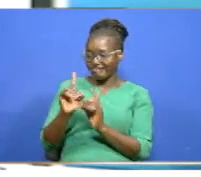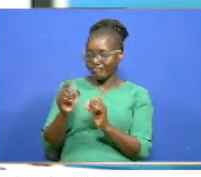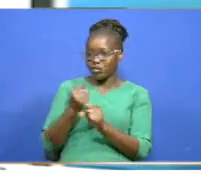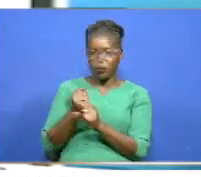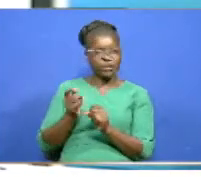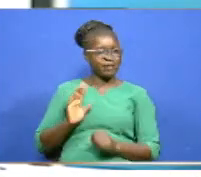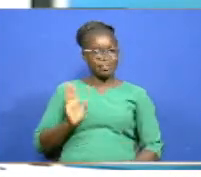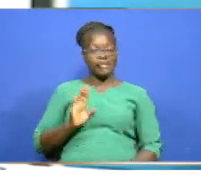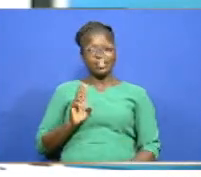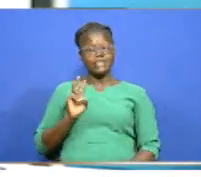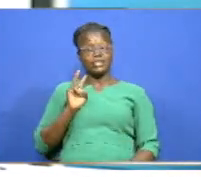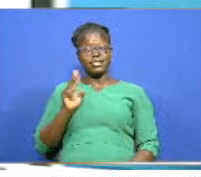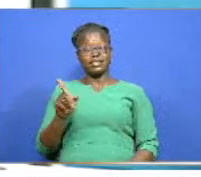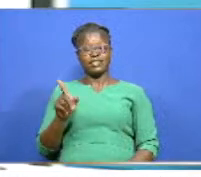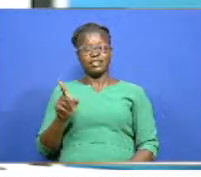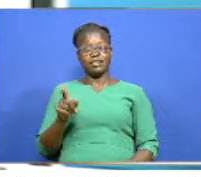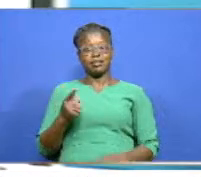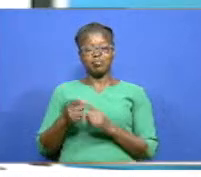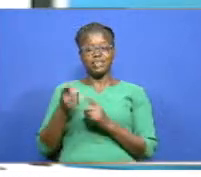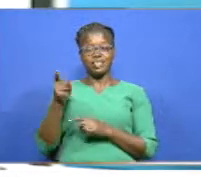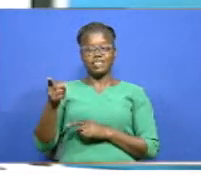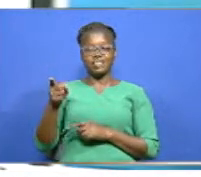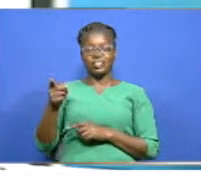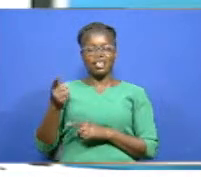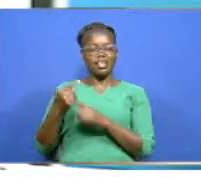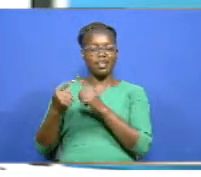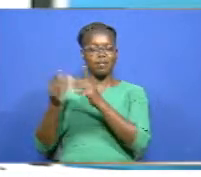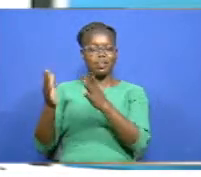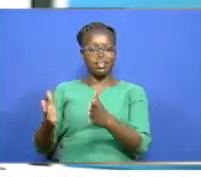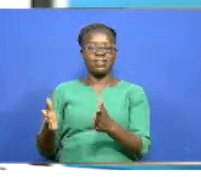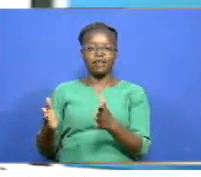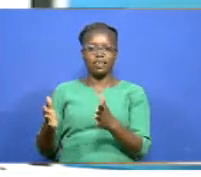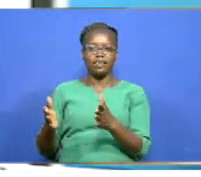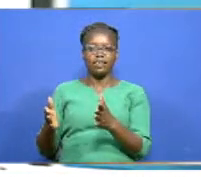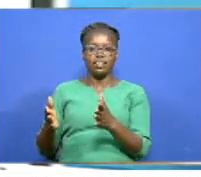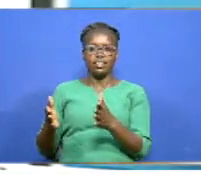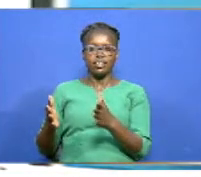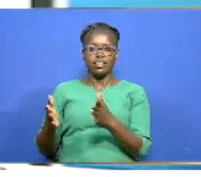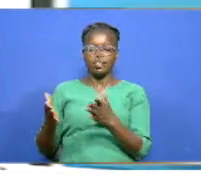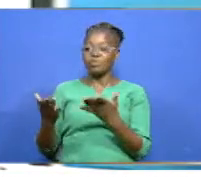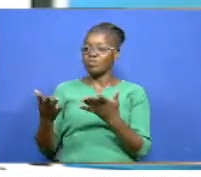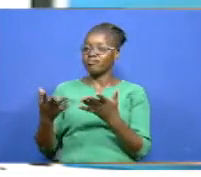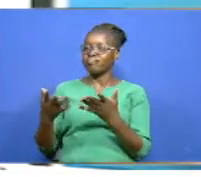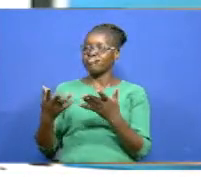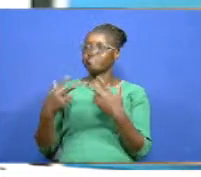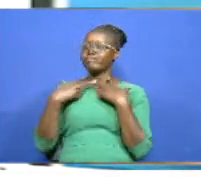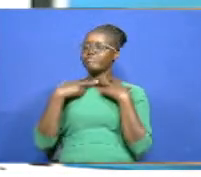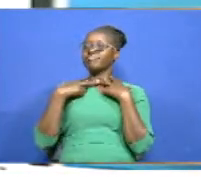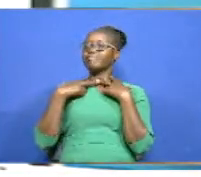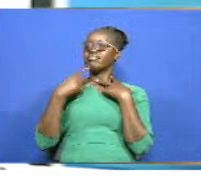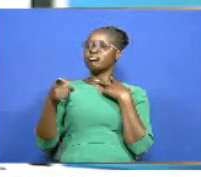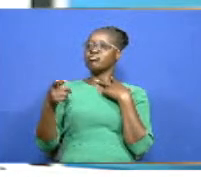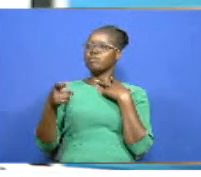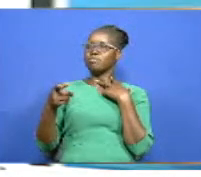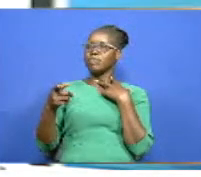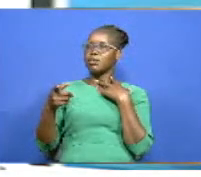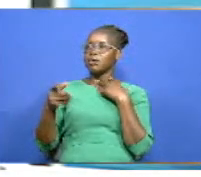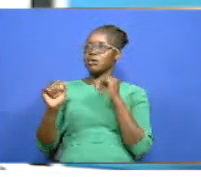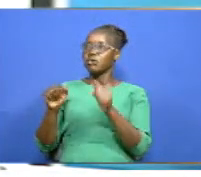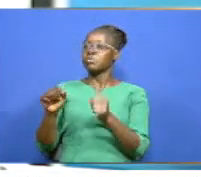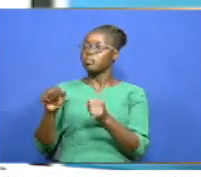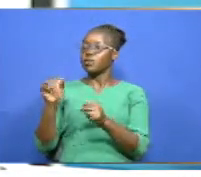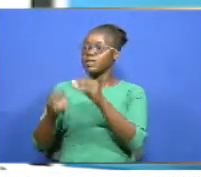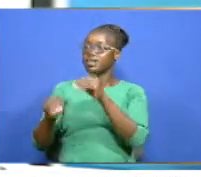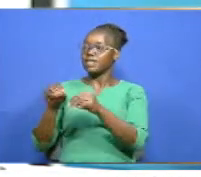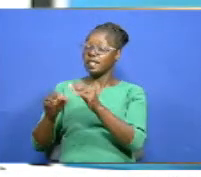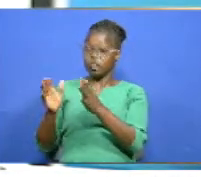They see you and they see this is a murderer. And so that will curb you. It might not necessarily, it might make you be popular among the